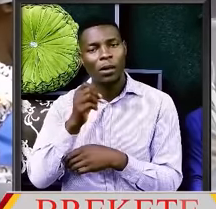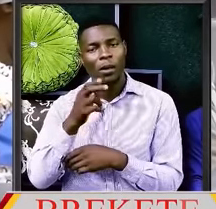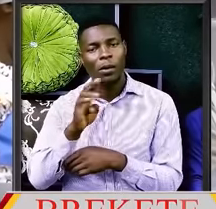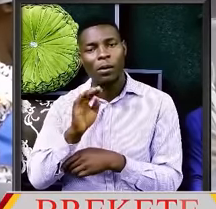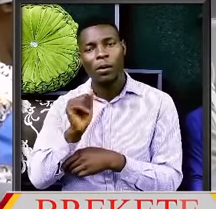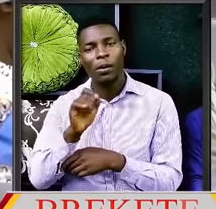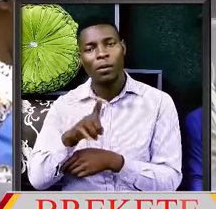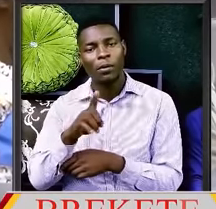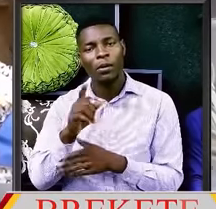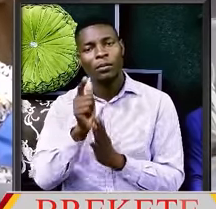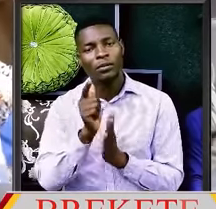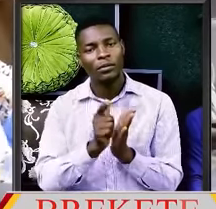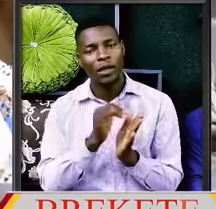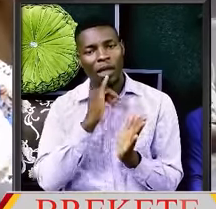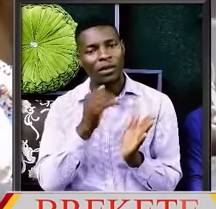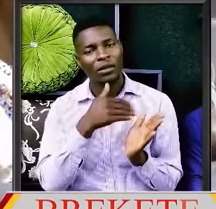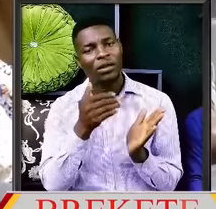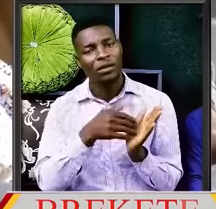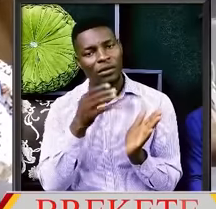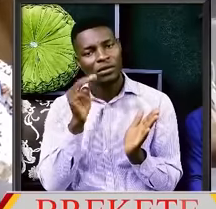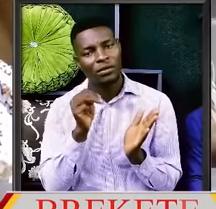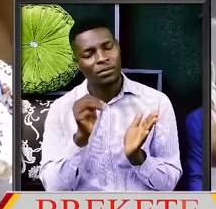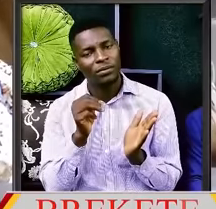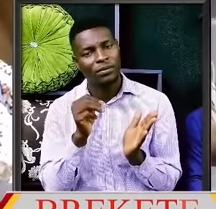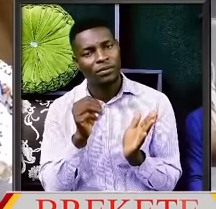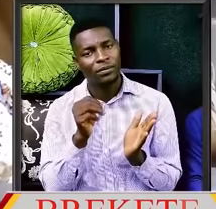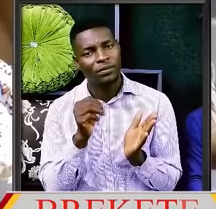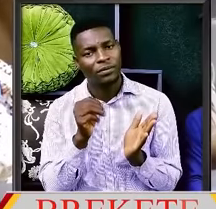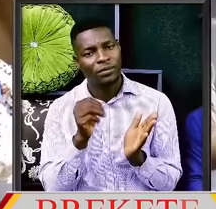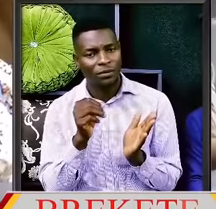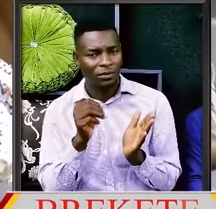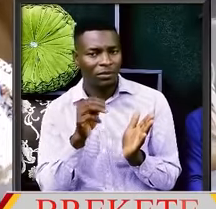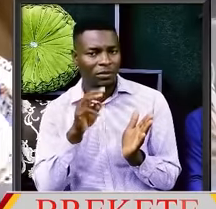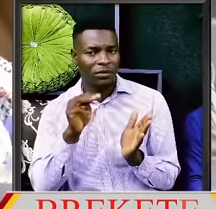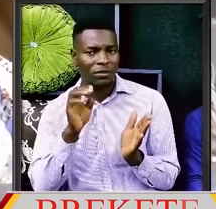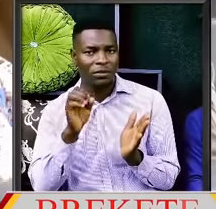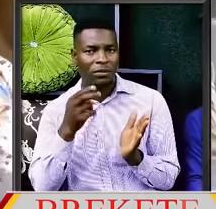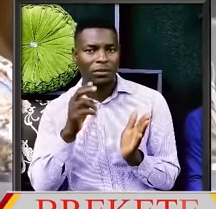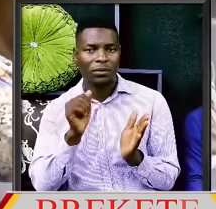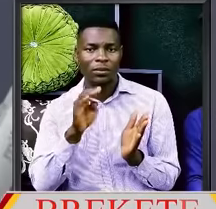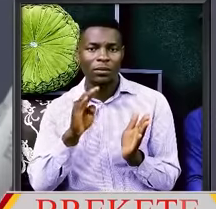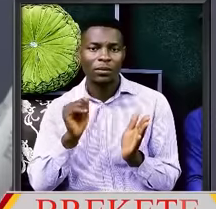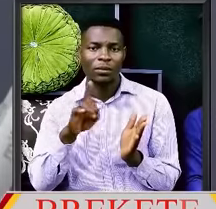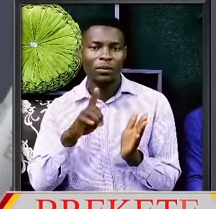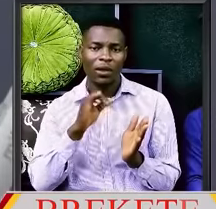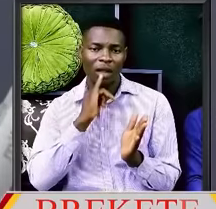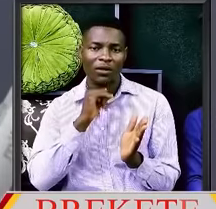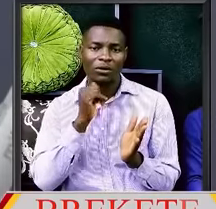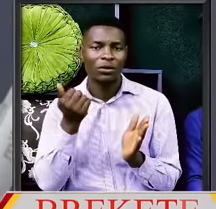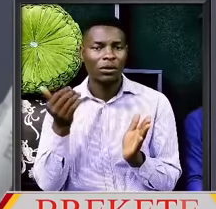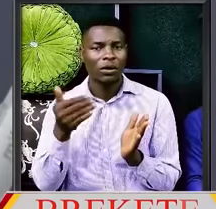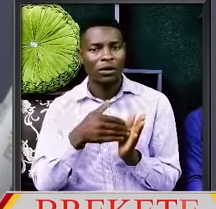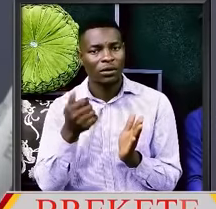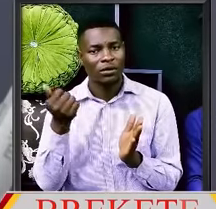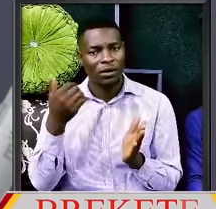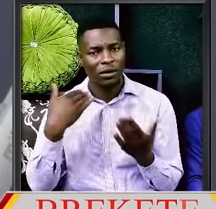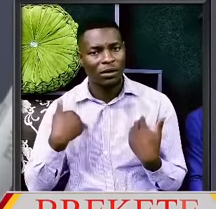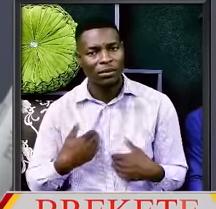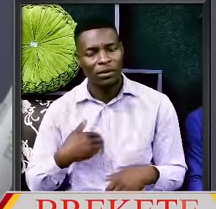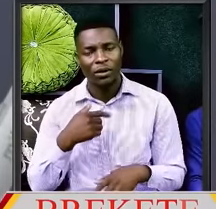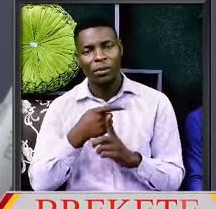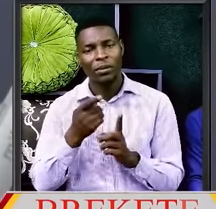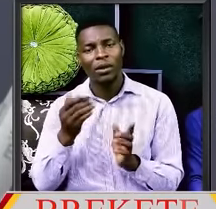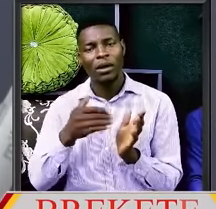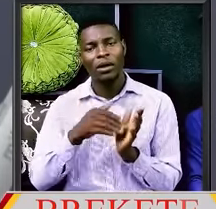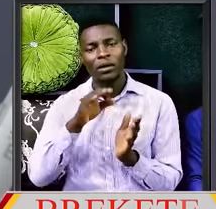Mohbad’s lawyer was against him. Because Mohbad’s lawyer was not everybody. Mohbad’s friend that came from Canada that did not support what